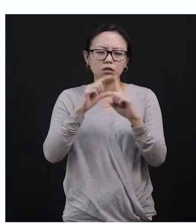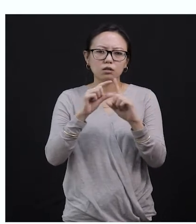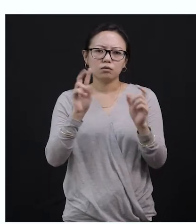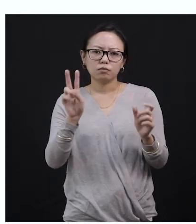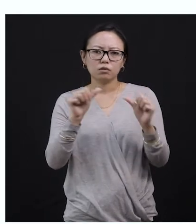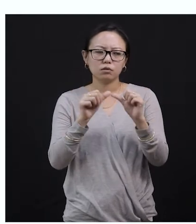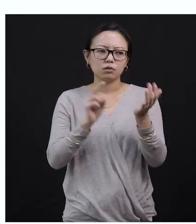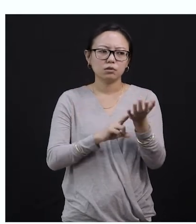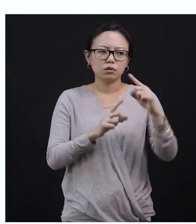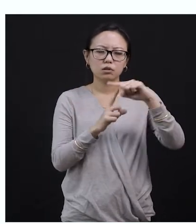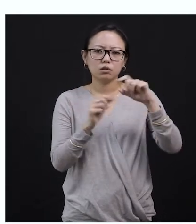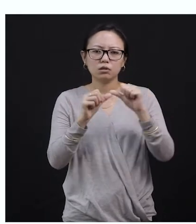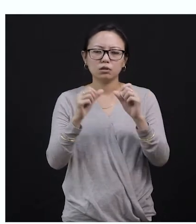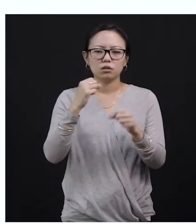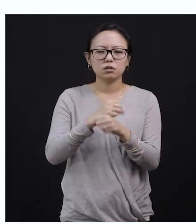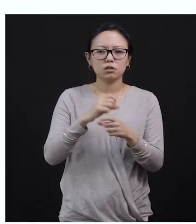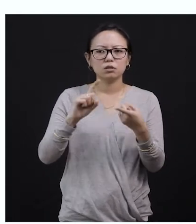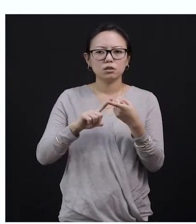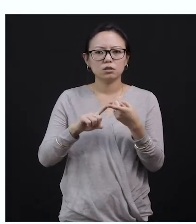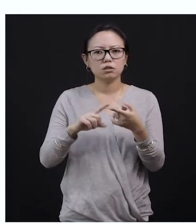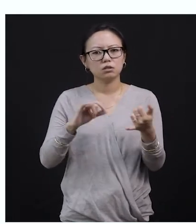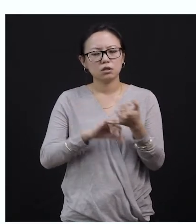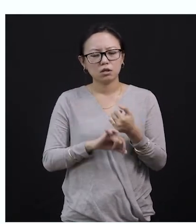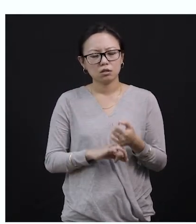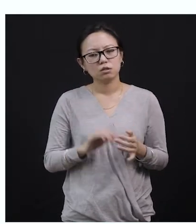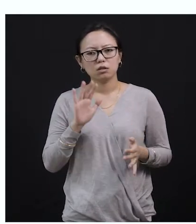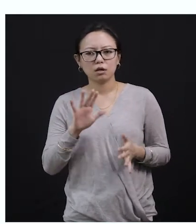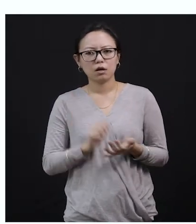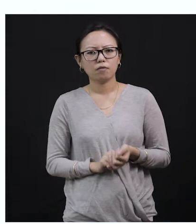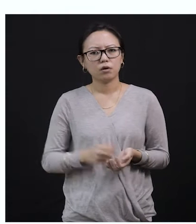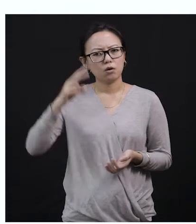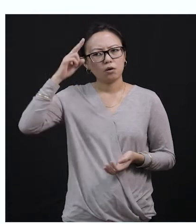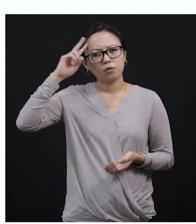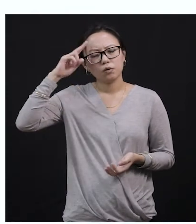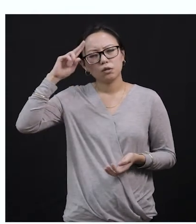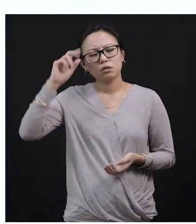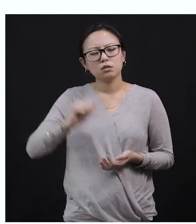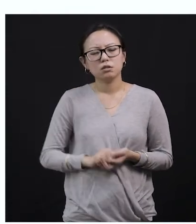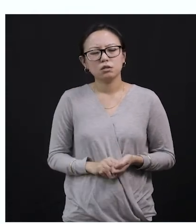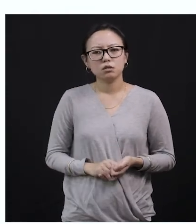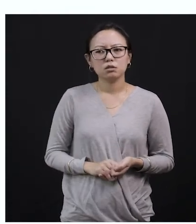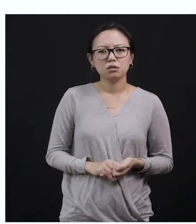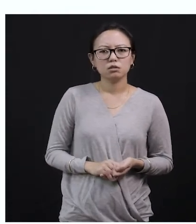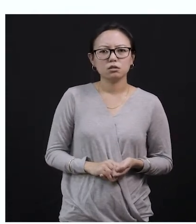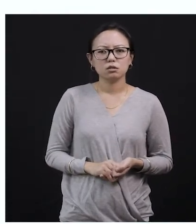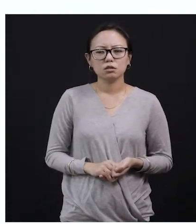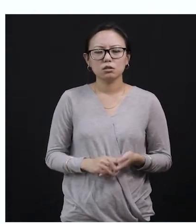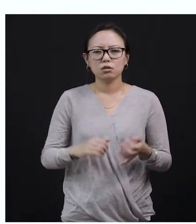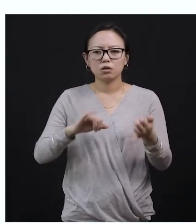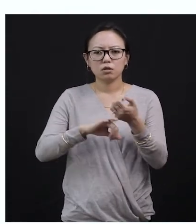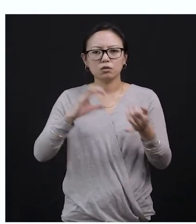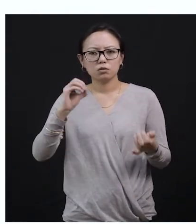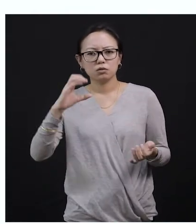were some advantages, means there were some reasons, all right, that made them improve their society and made their